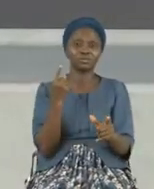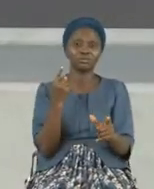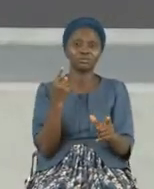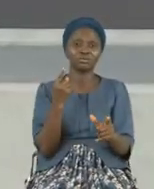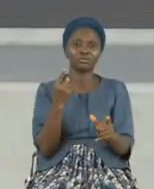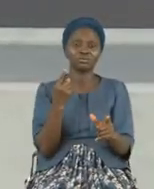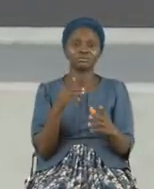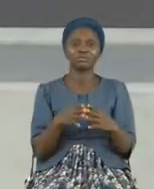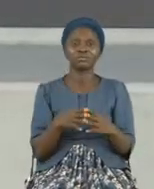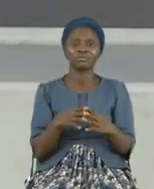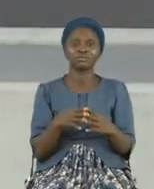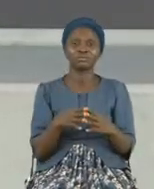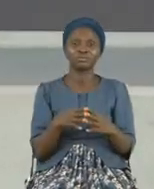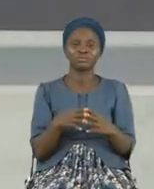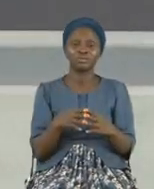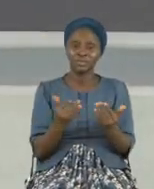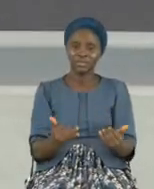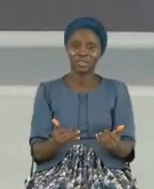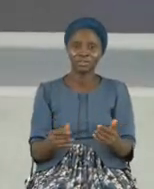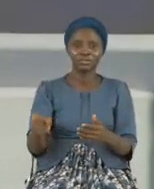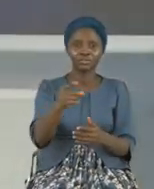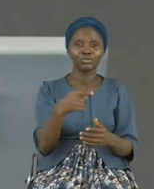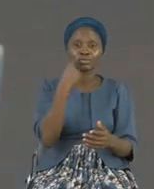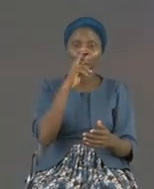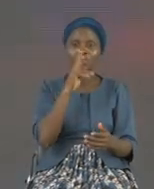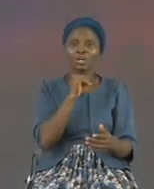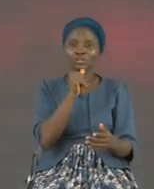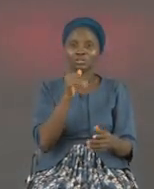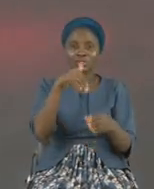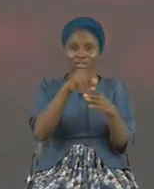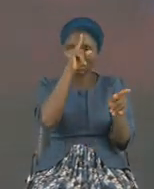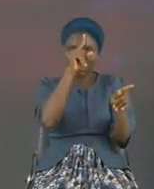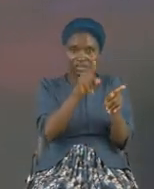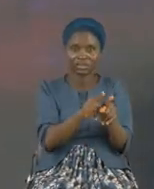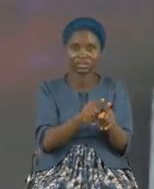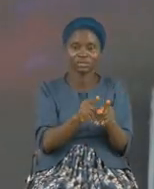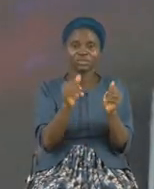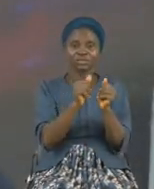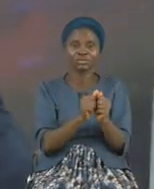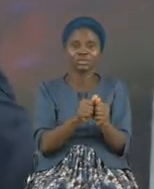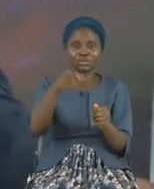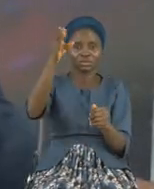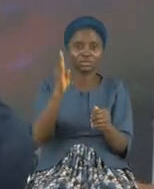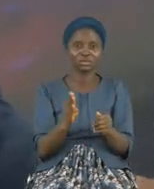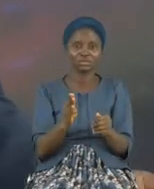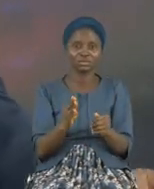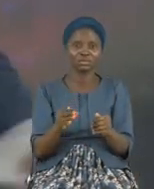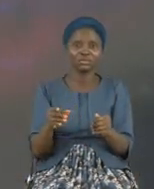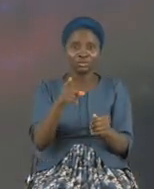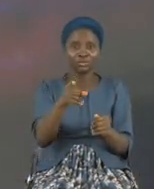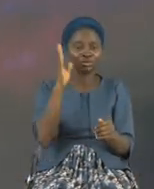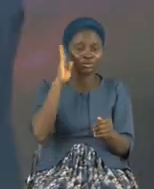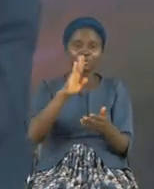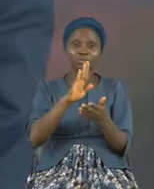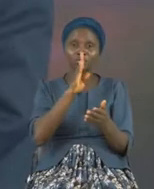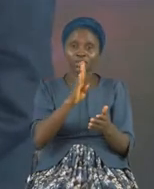God. Now, those who are not in agreement with God, you're going to be offensive to them. And